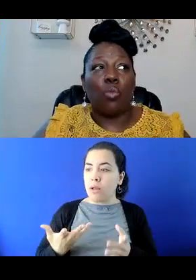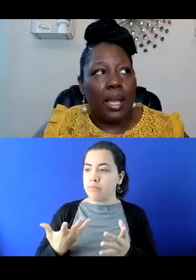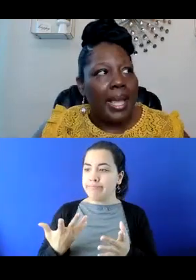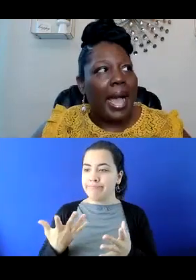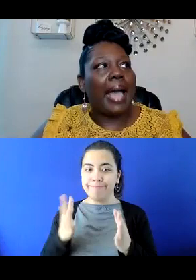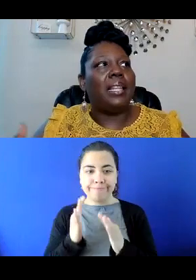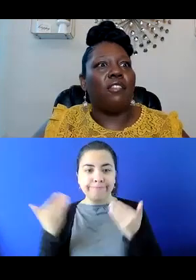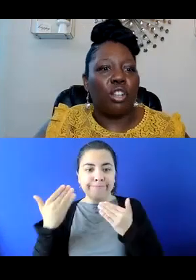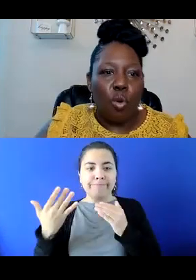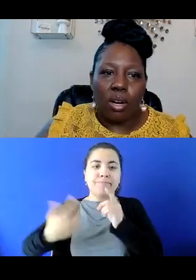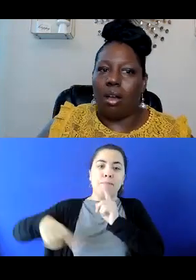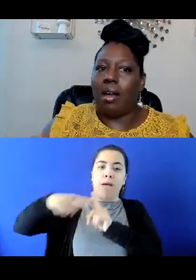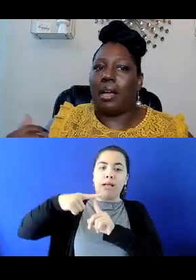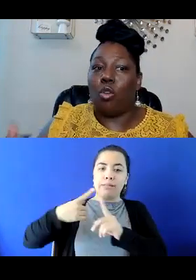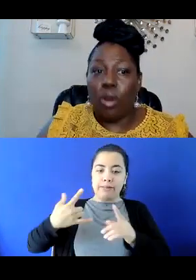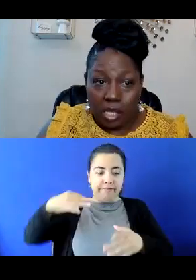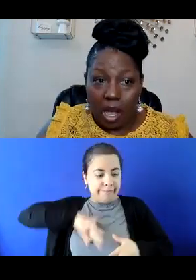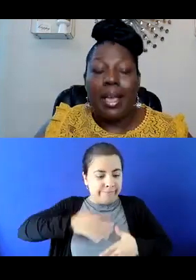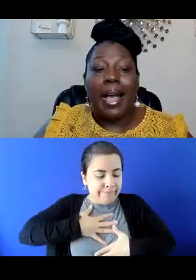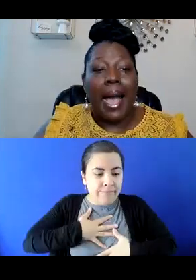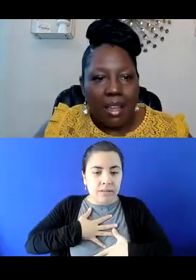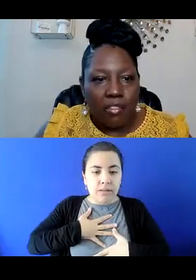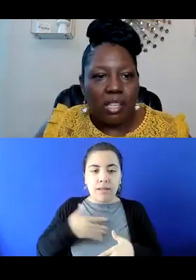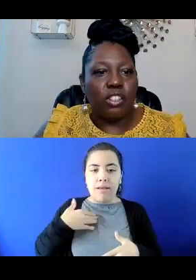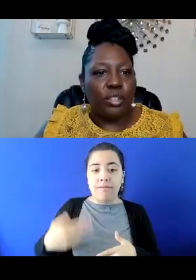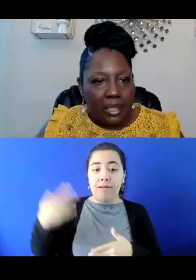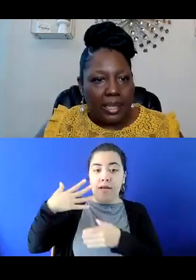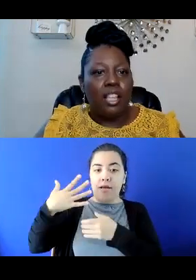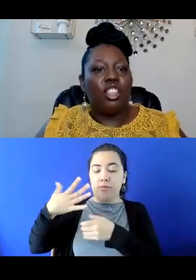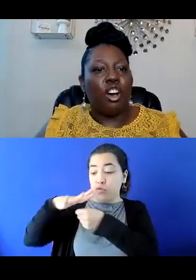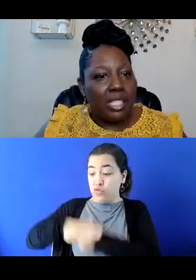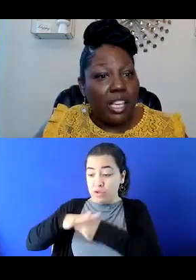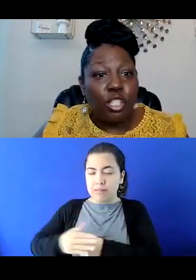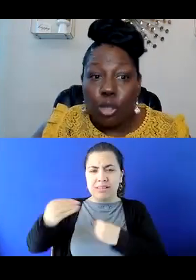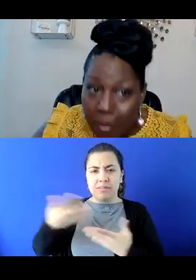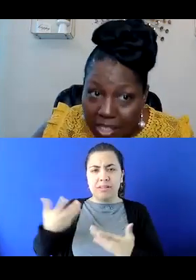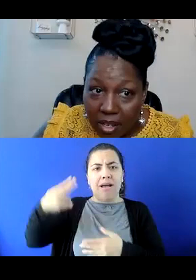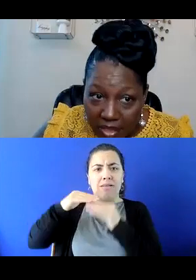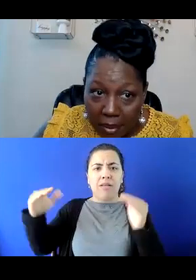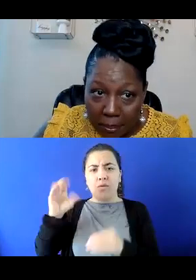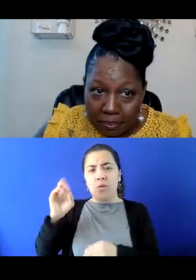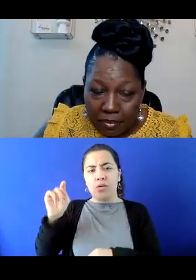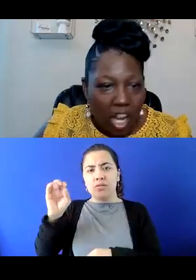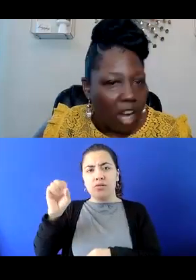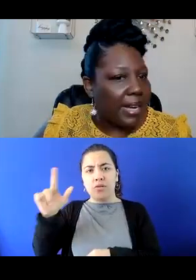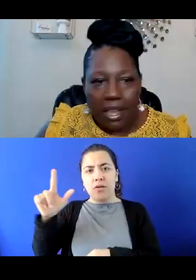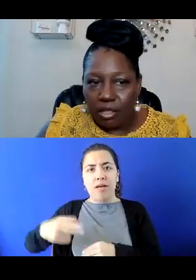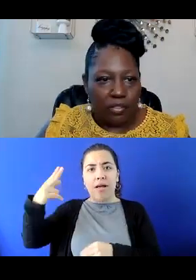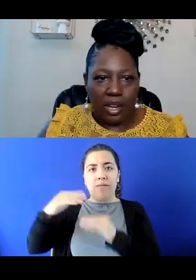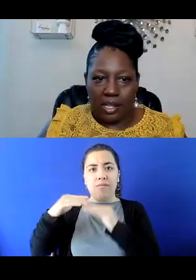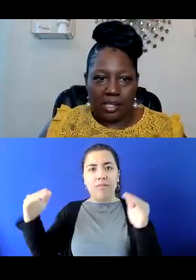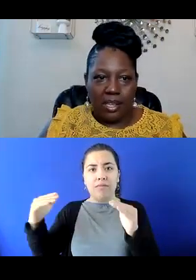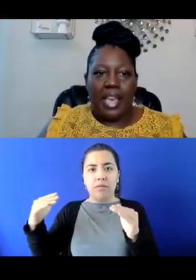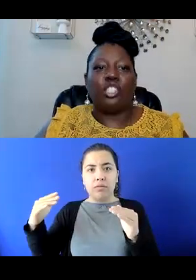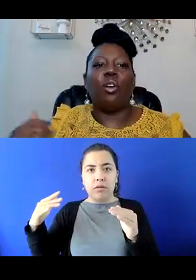gives us what? High levels of cortisol, high levels of adrenaline. Those things, too much of them, are not healthy